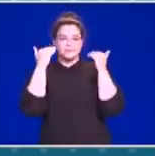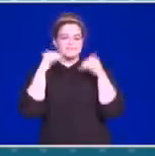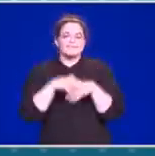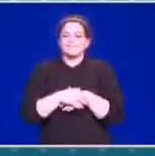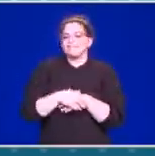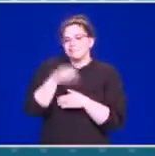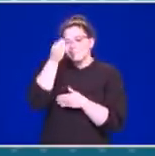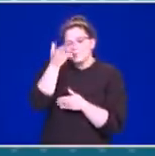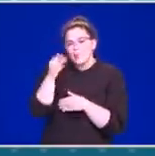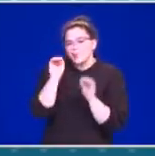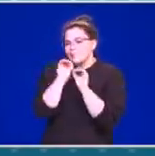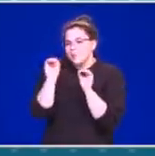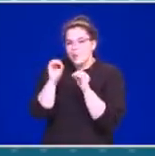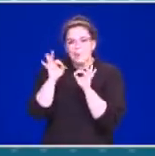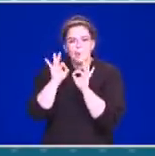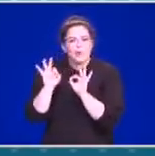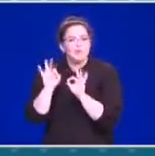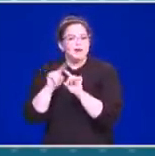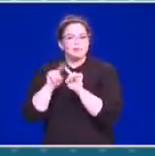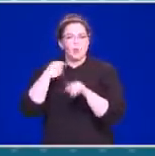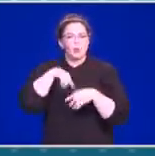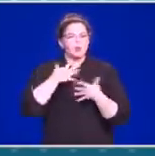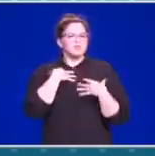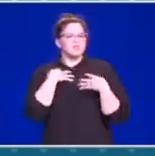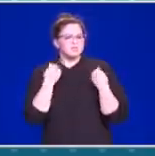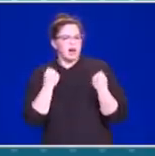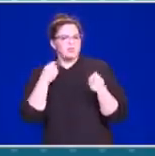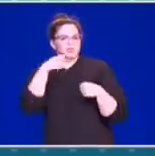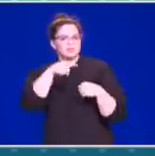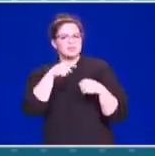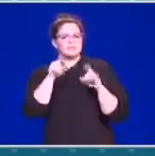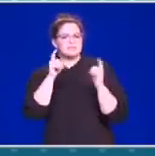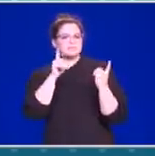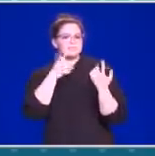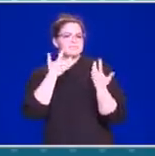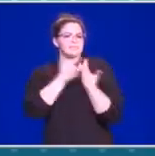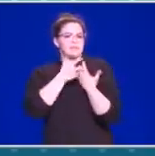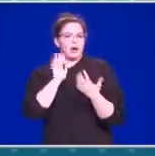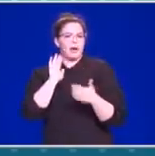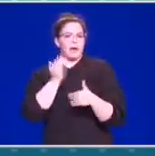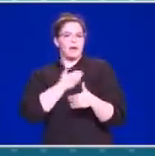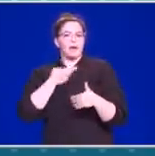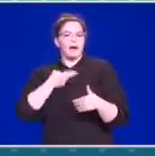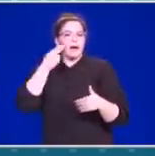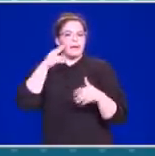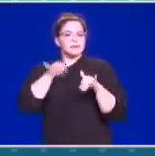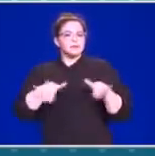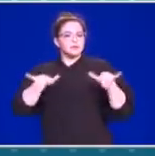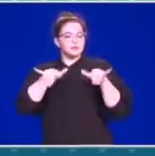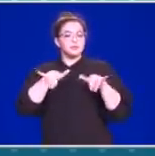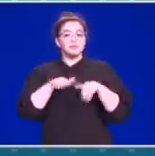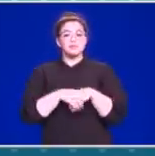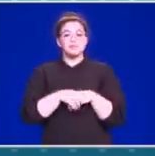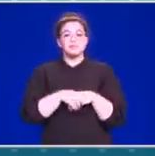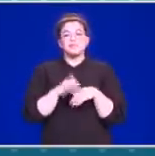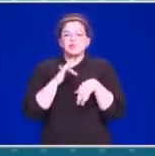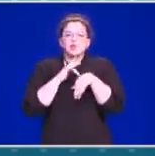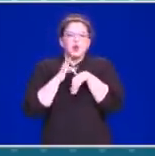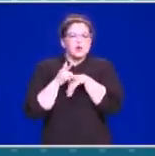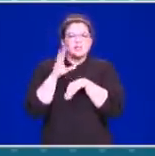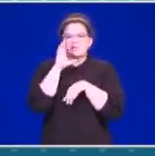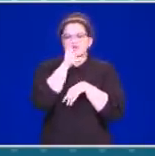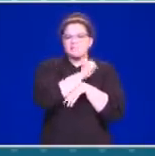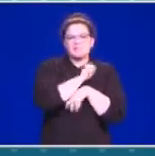perfect, we are confident that today's redistricting results meet our high data quality standards. It is too early to speculate